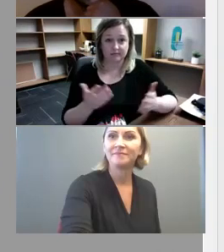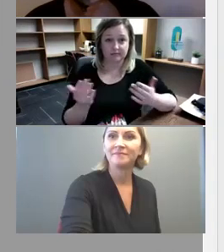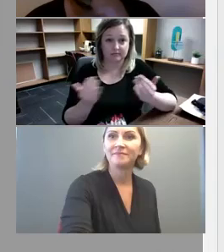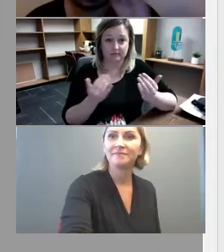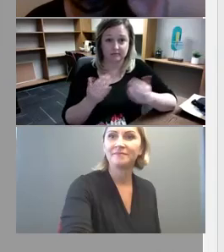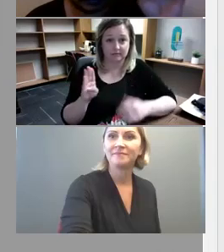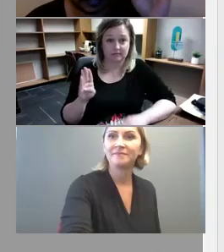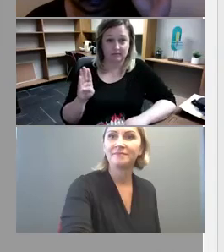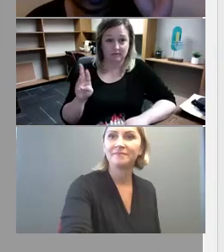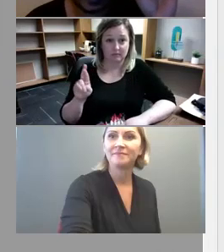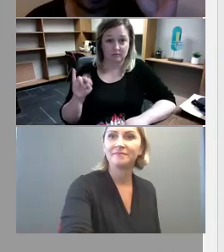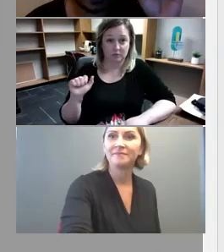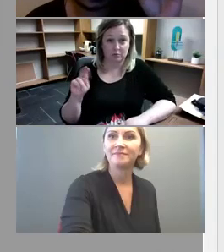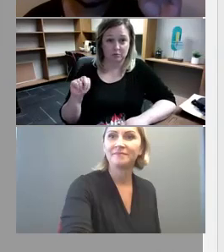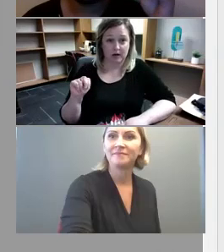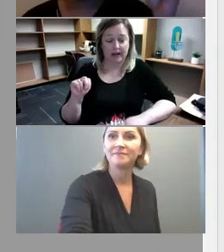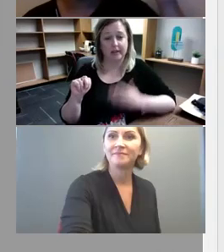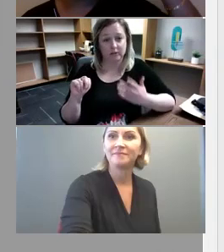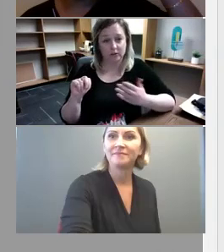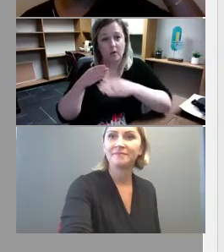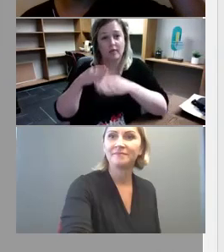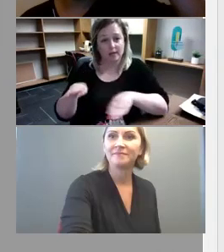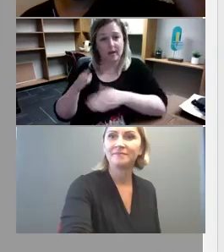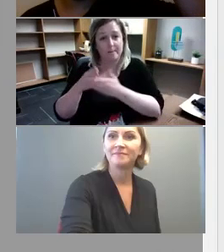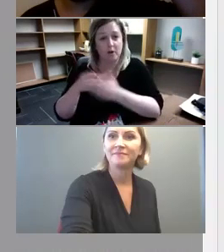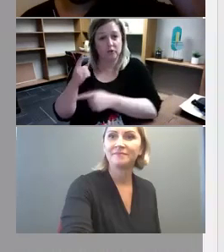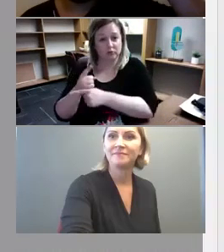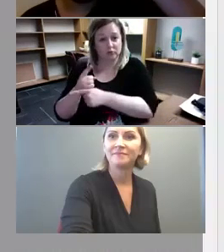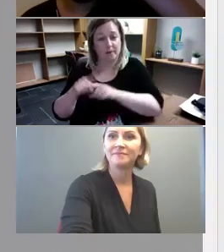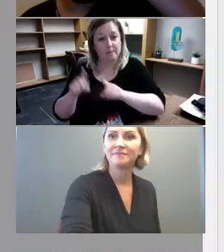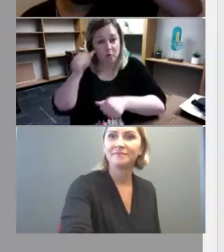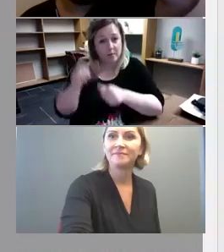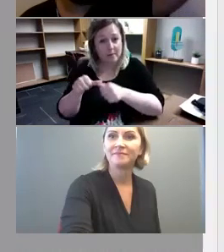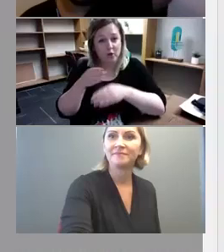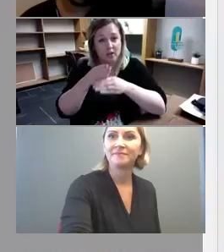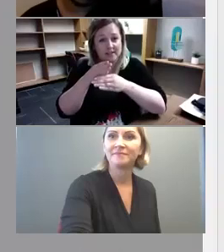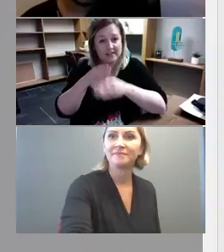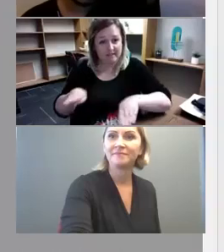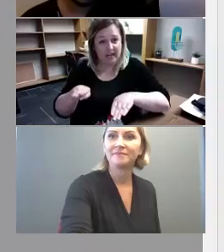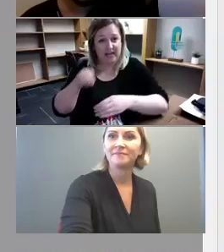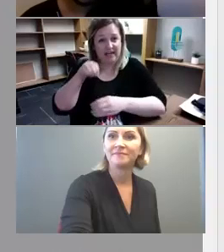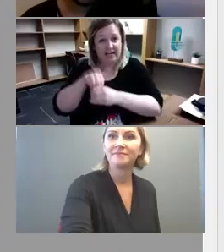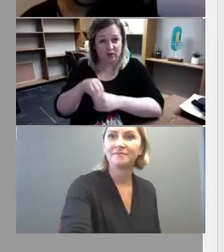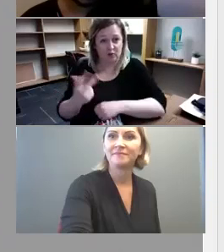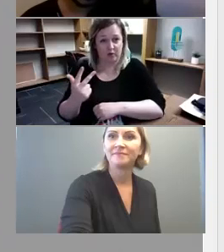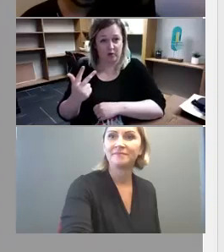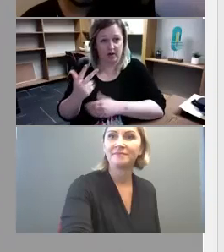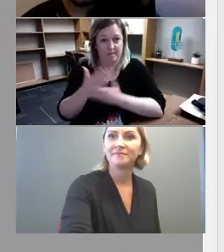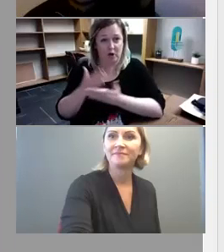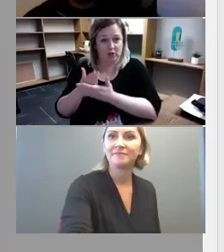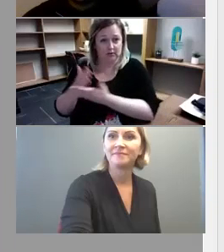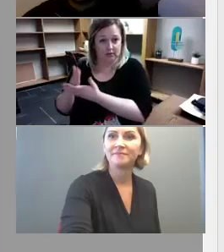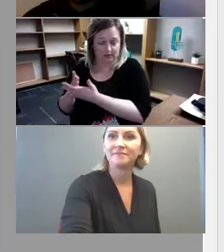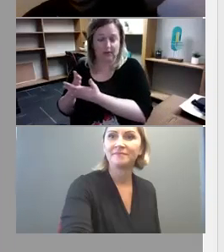Brian, is it so the divide part is correct that we are dividing it into three parts, but is it going